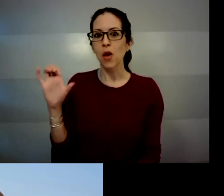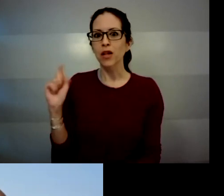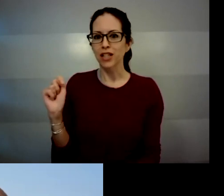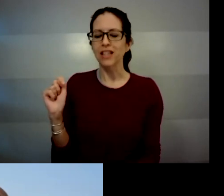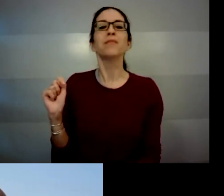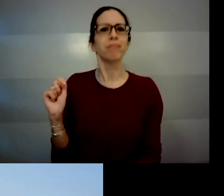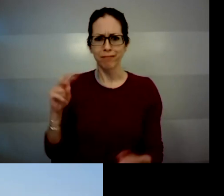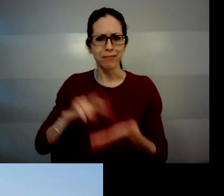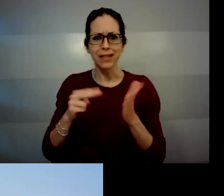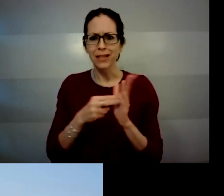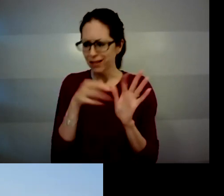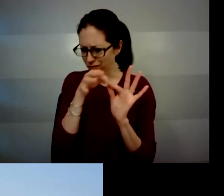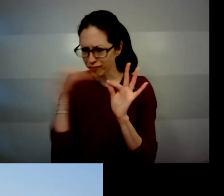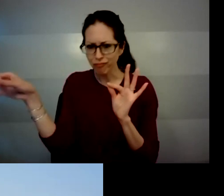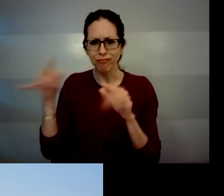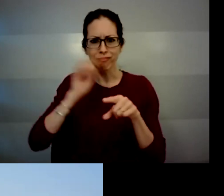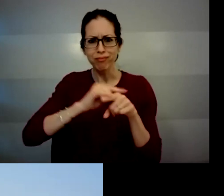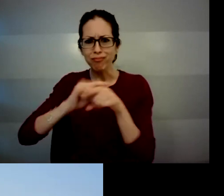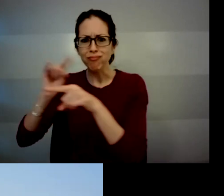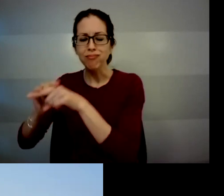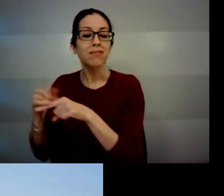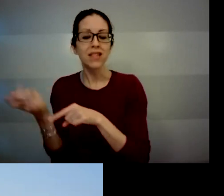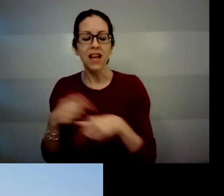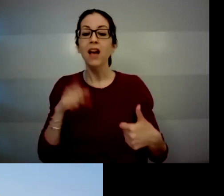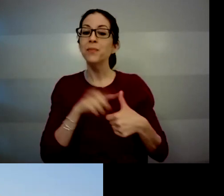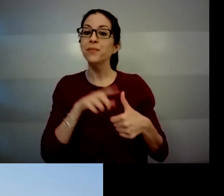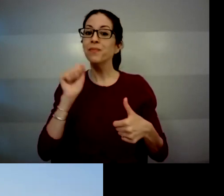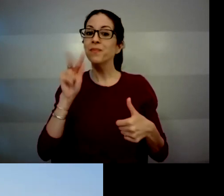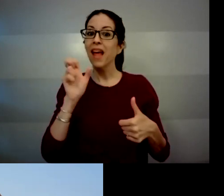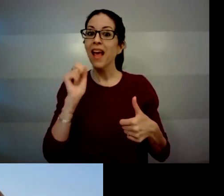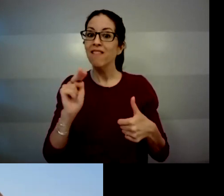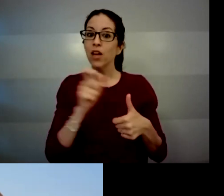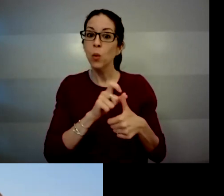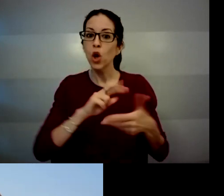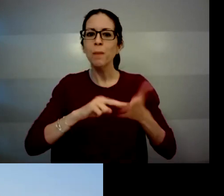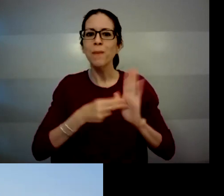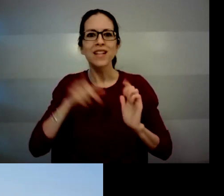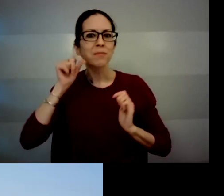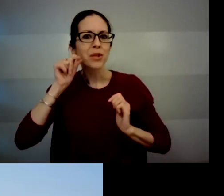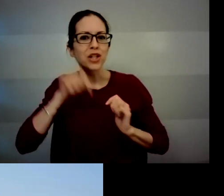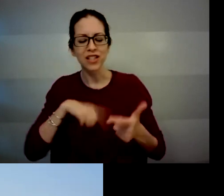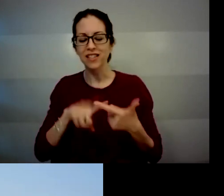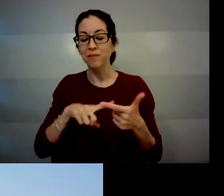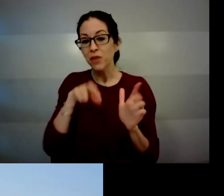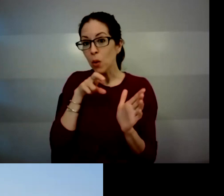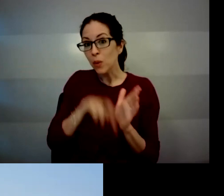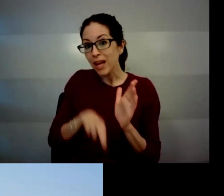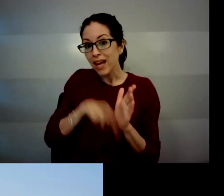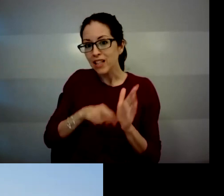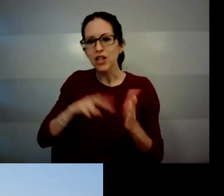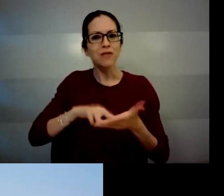avian just means birds. So I work with birds. Research means that I study birds, An ecologist means that I study